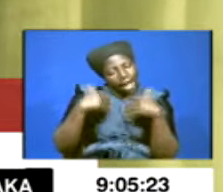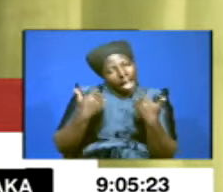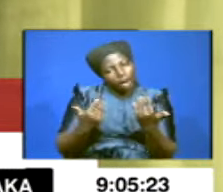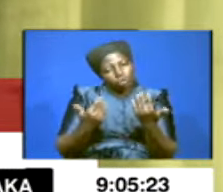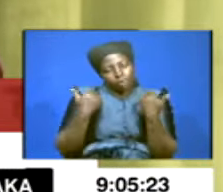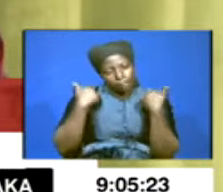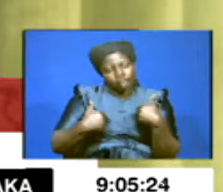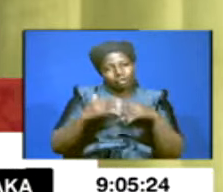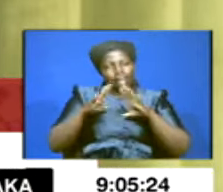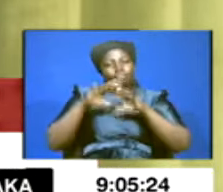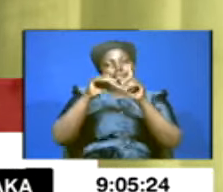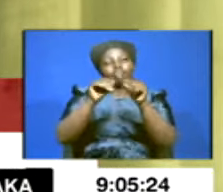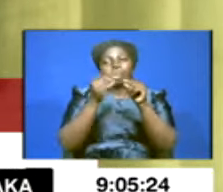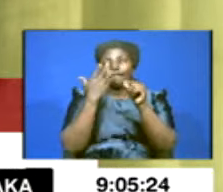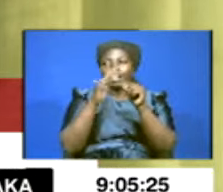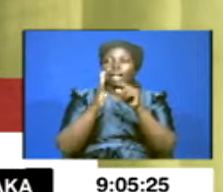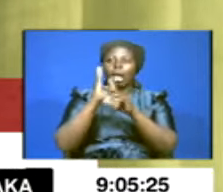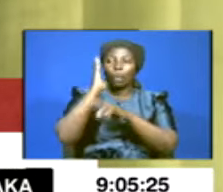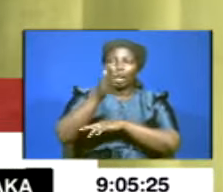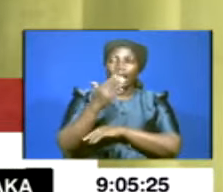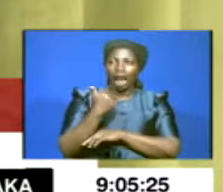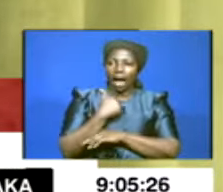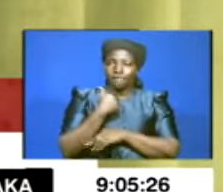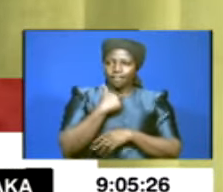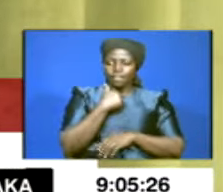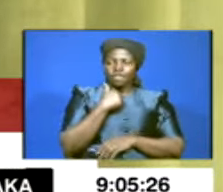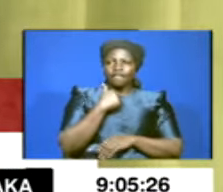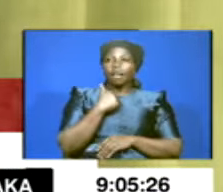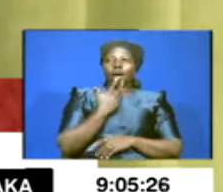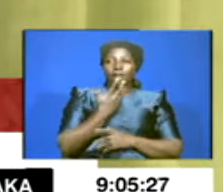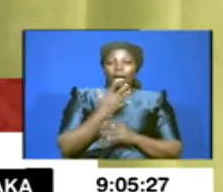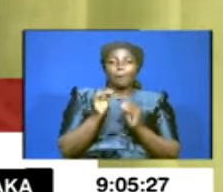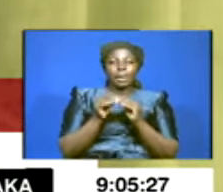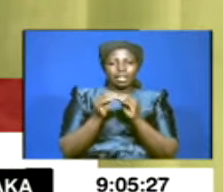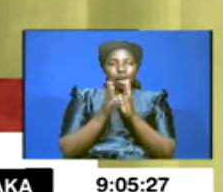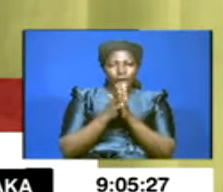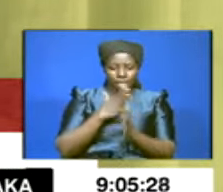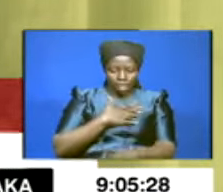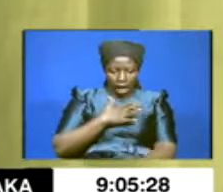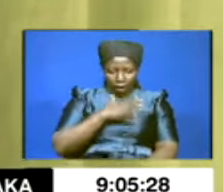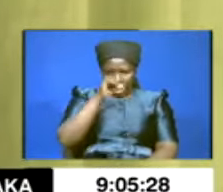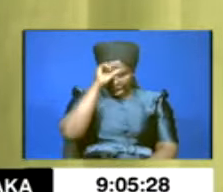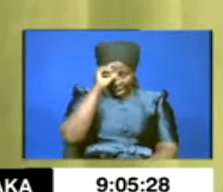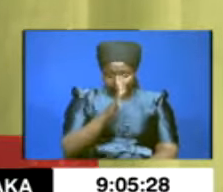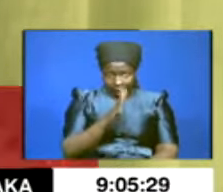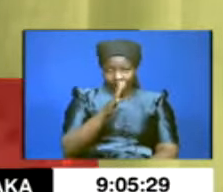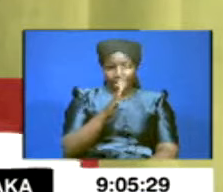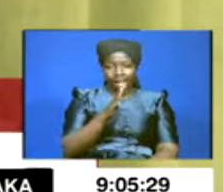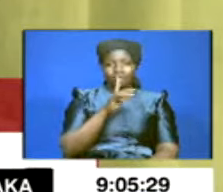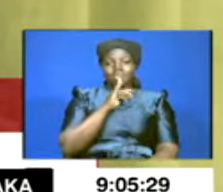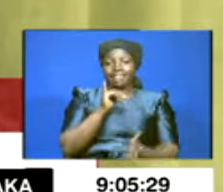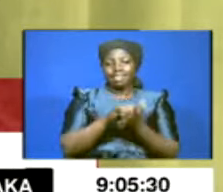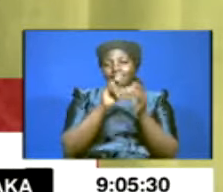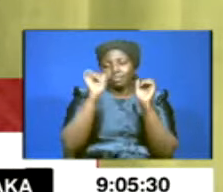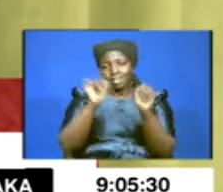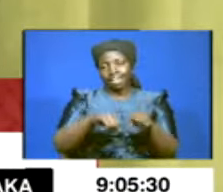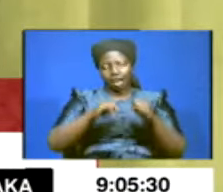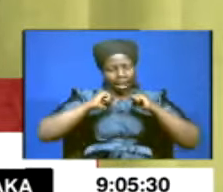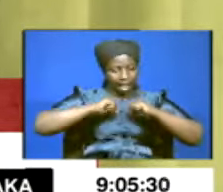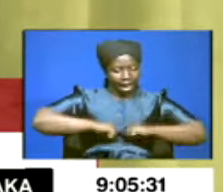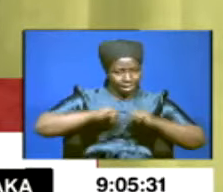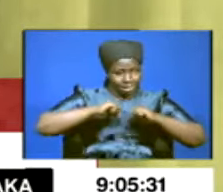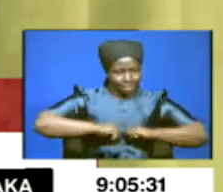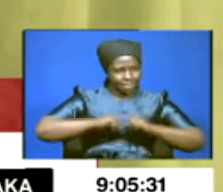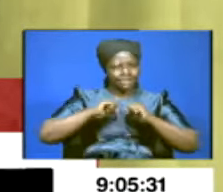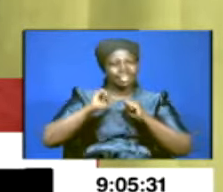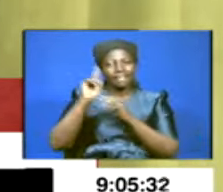to have a retreat with our governors so that we can agree in the first